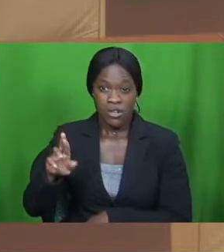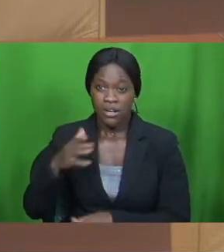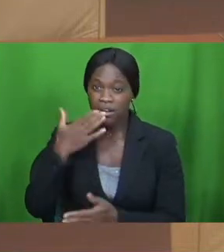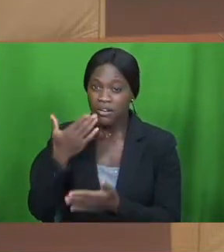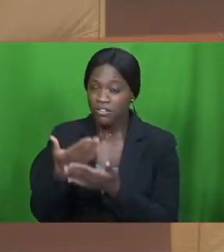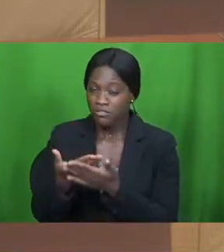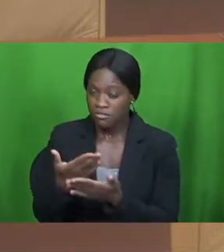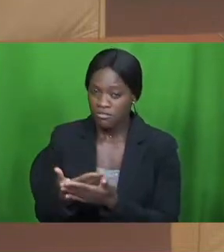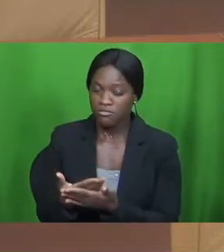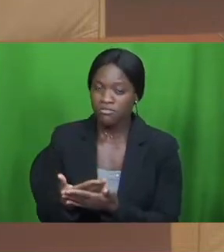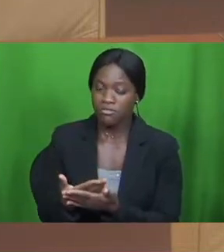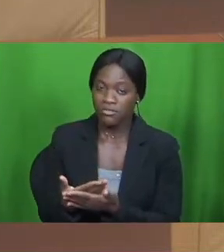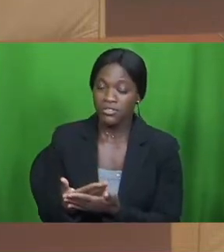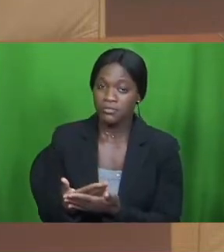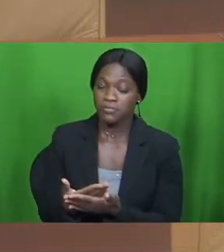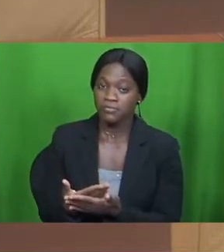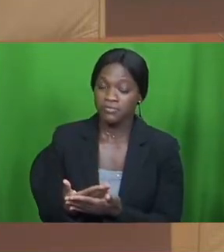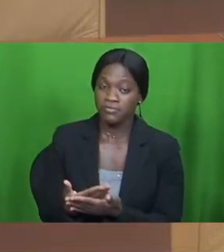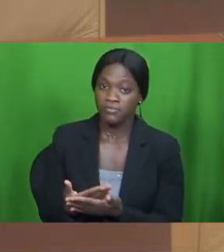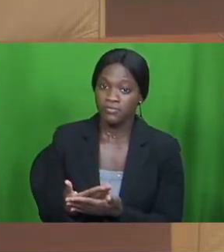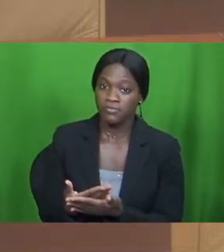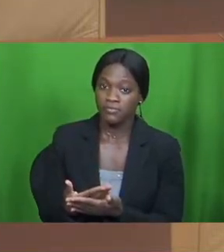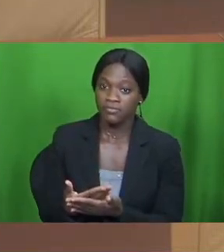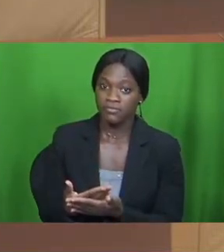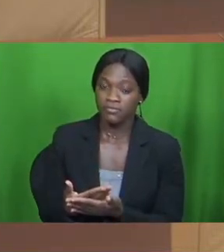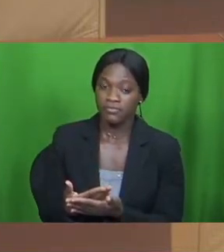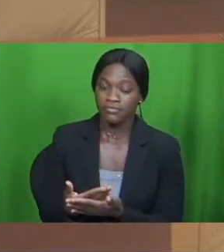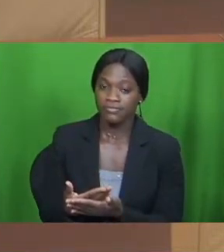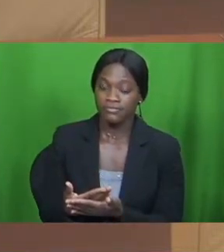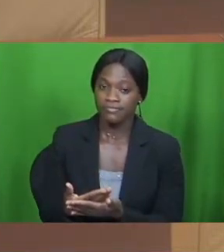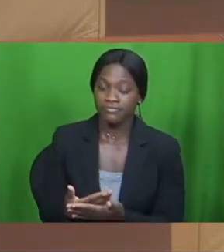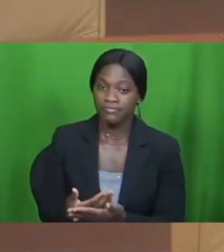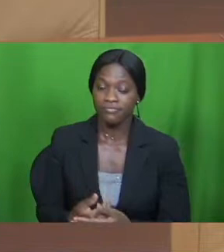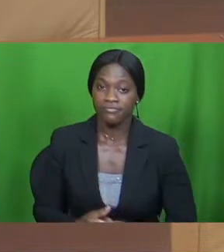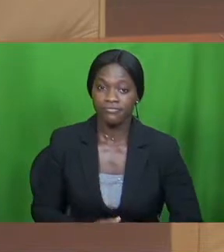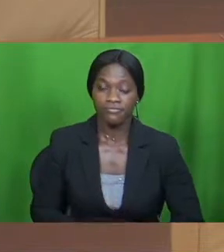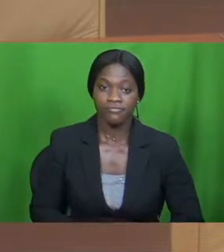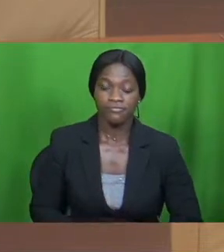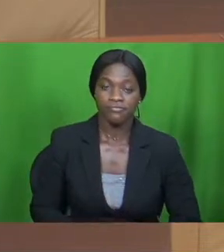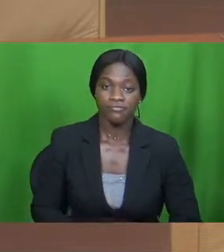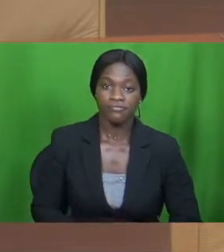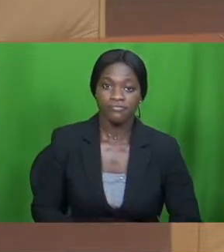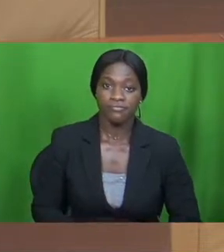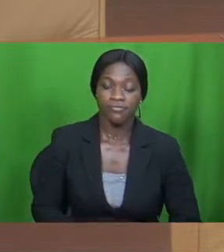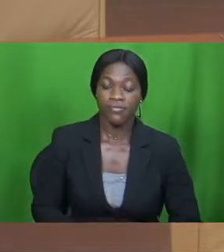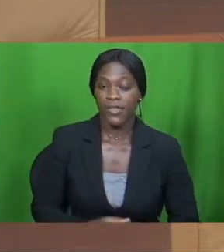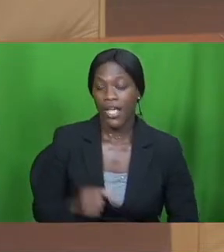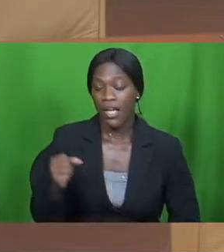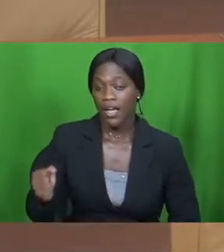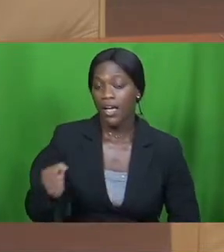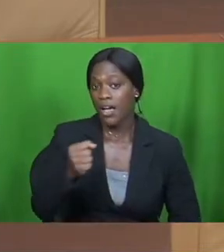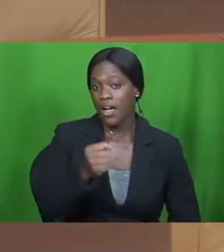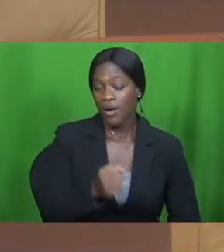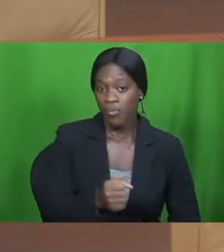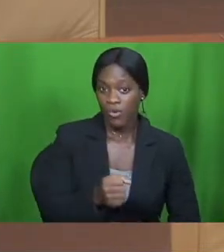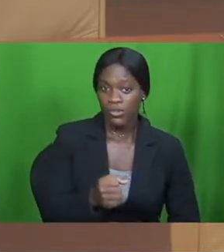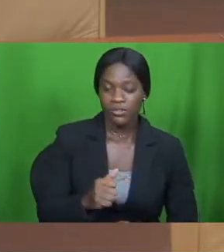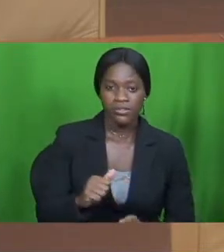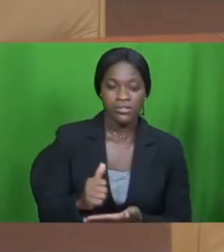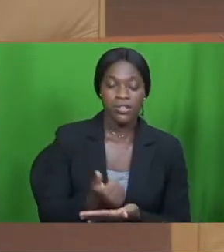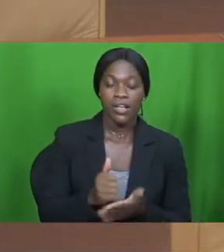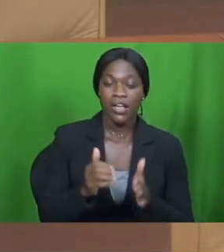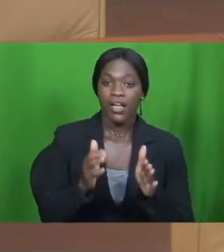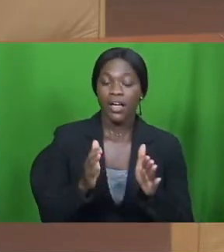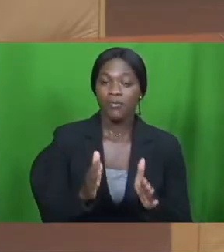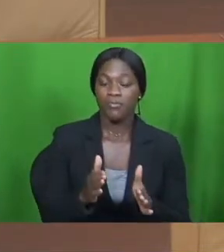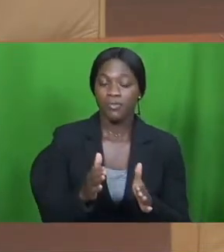made him catch the eye of the former president, and he was appointed ambassador to the